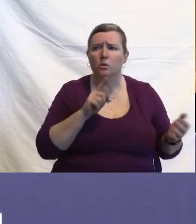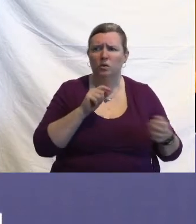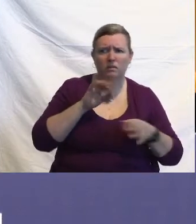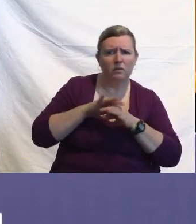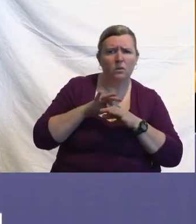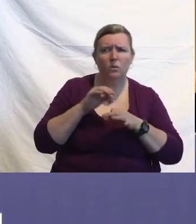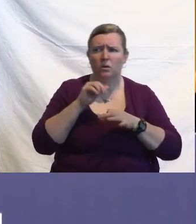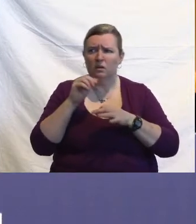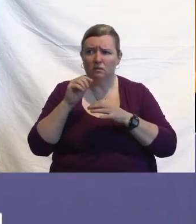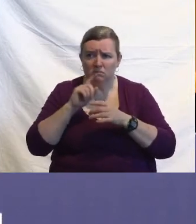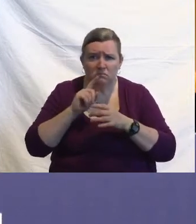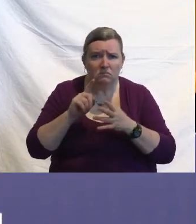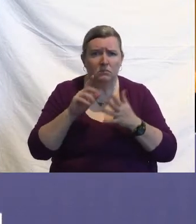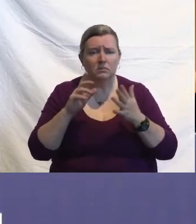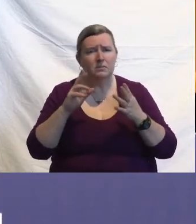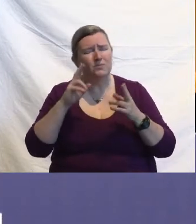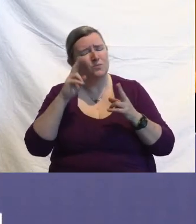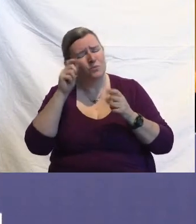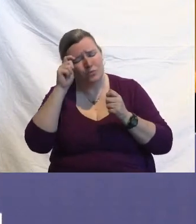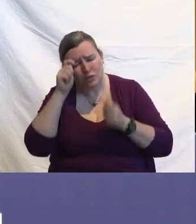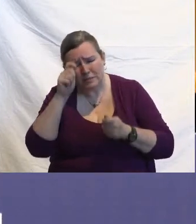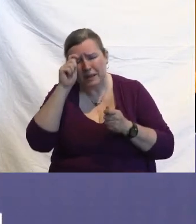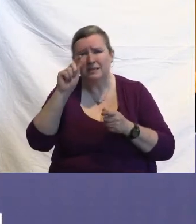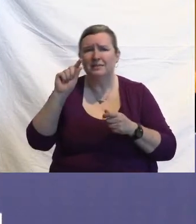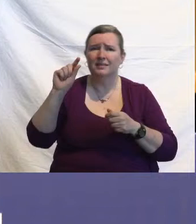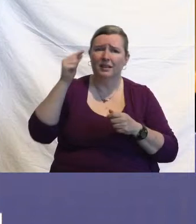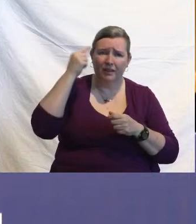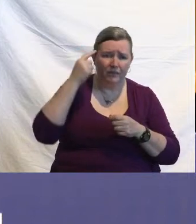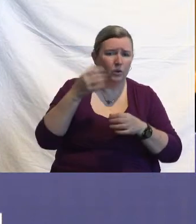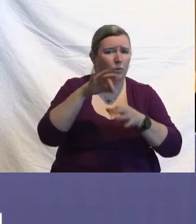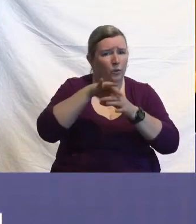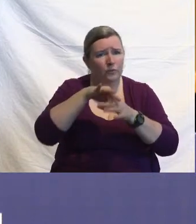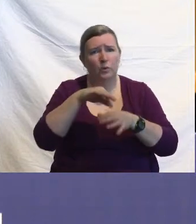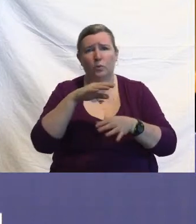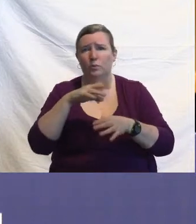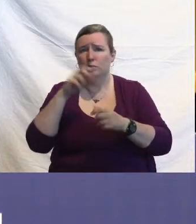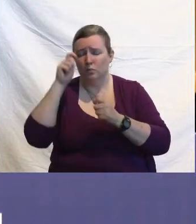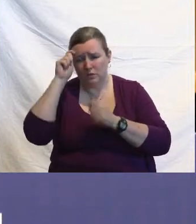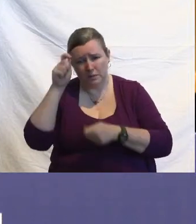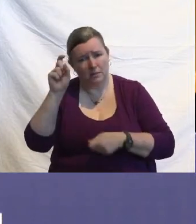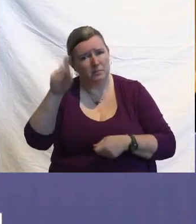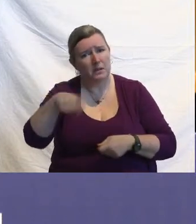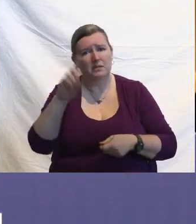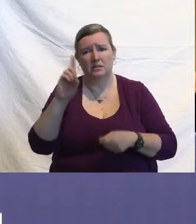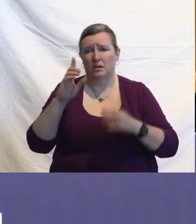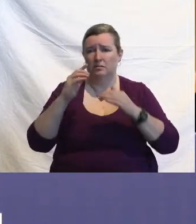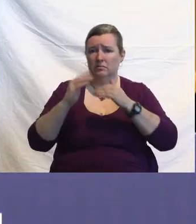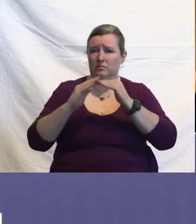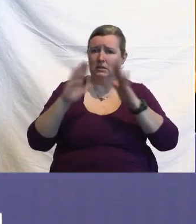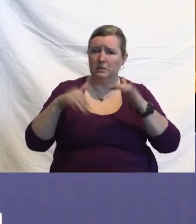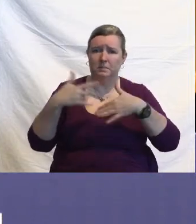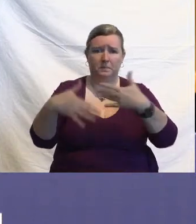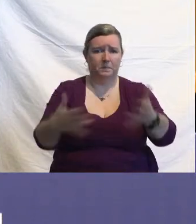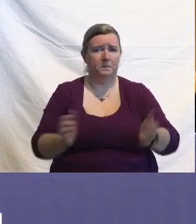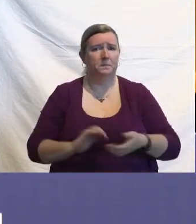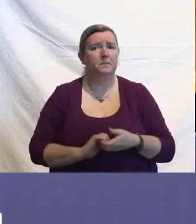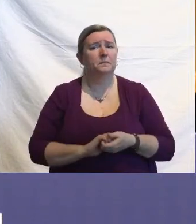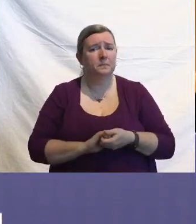the institutions that we count on as a society, including democracy. So